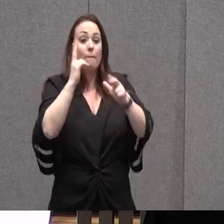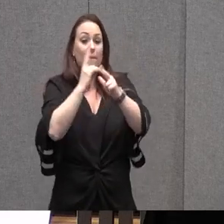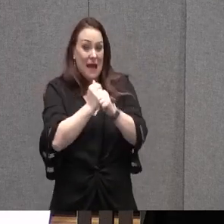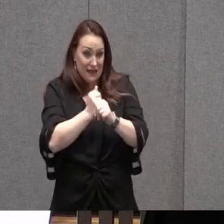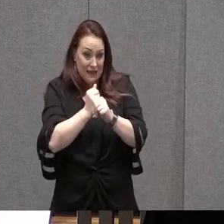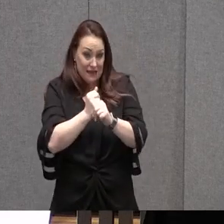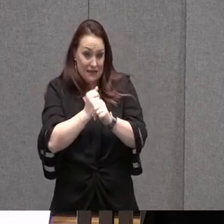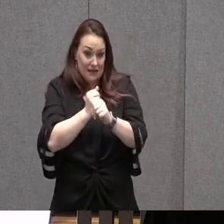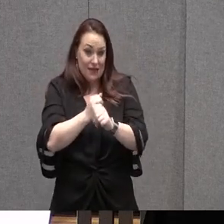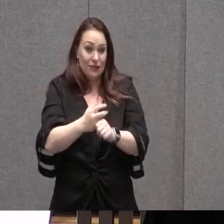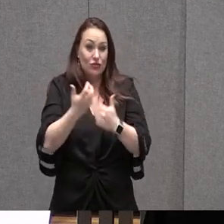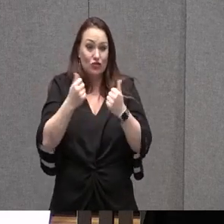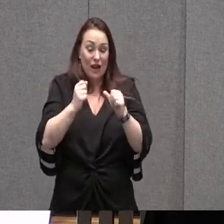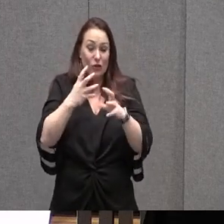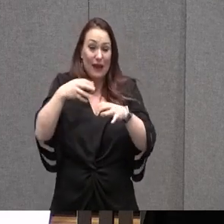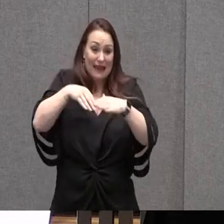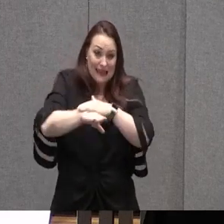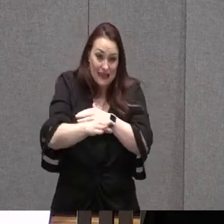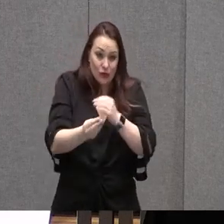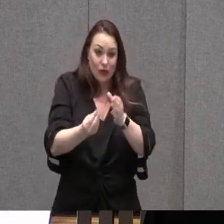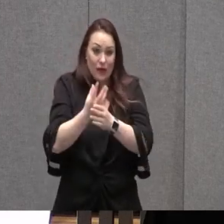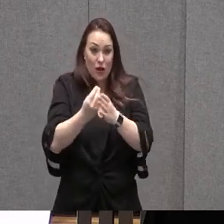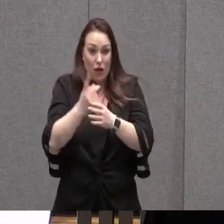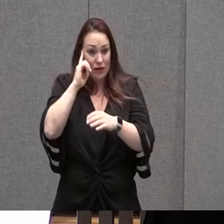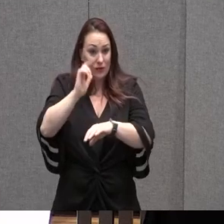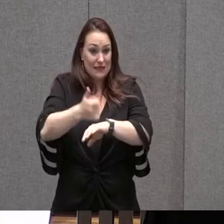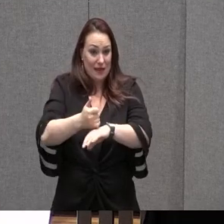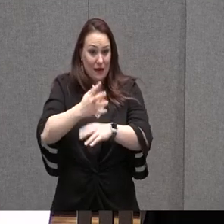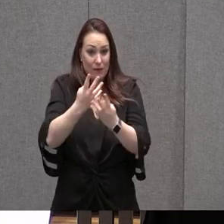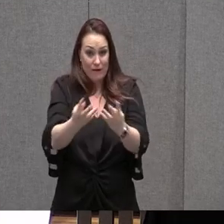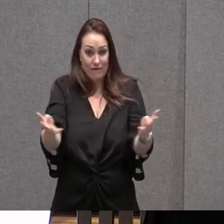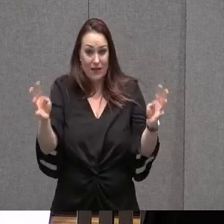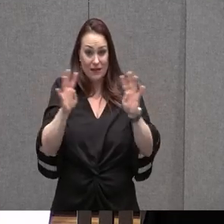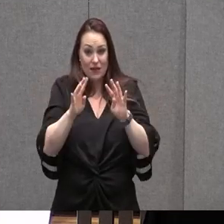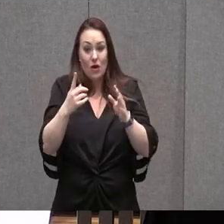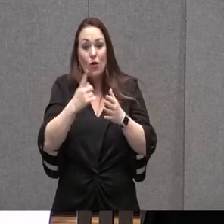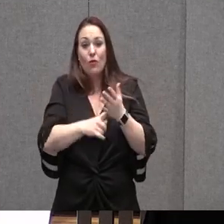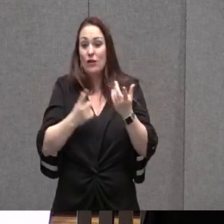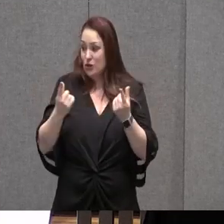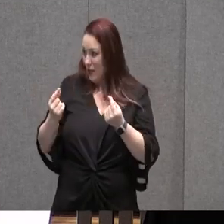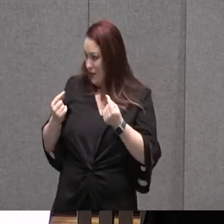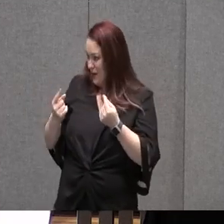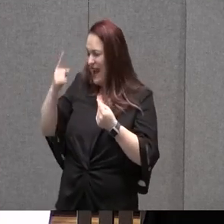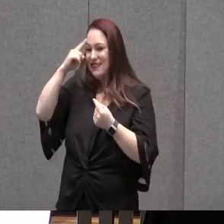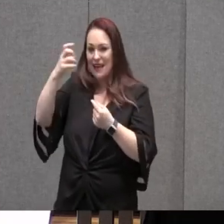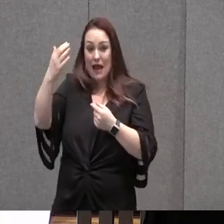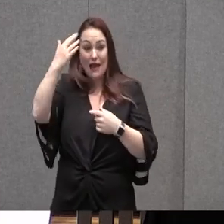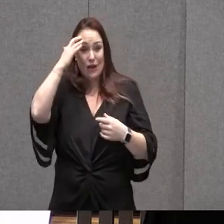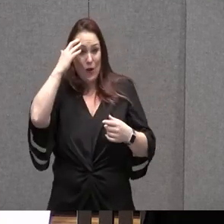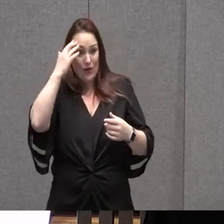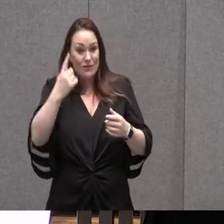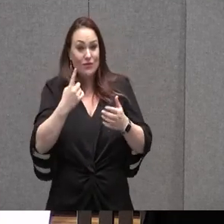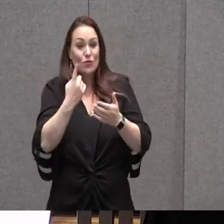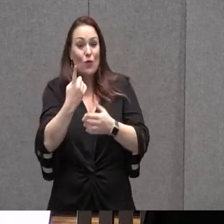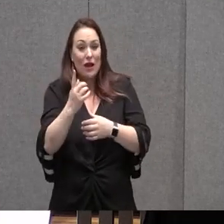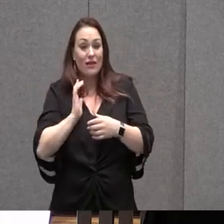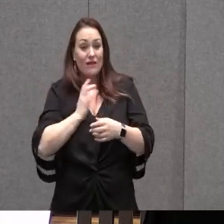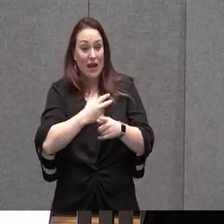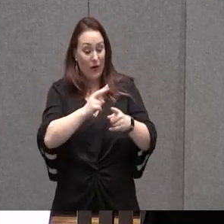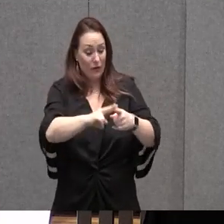garden because somebody put up a fence. What should we do? I think I know. I think it's one of our vocabulary words.